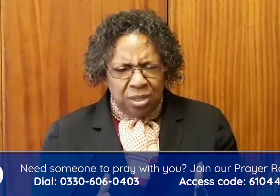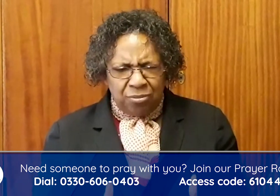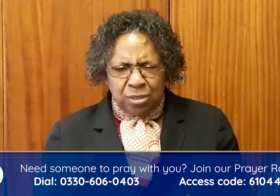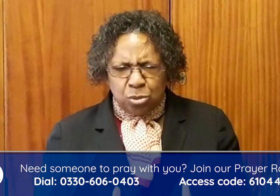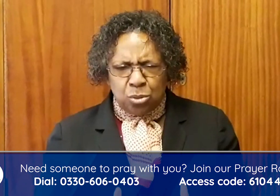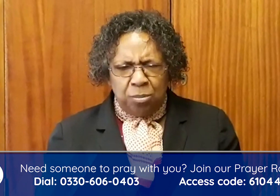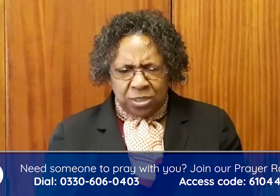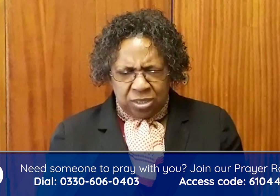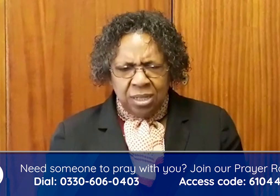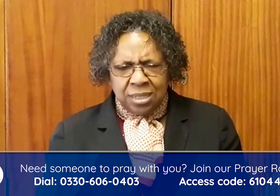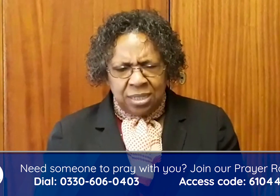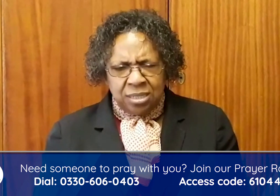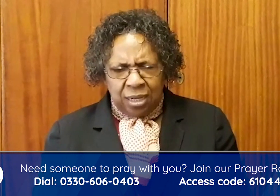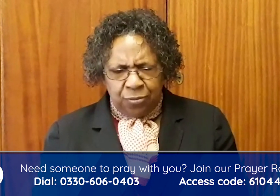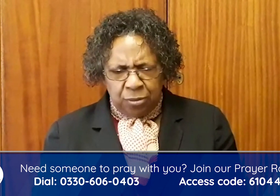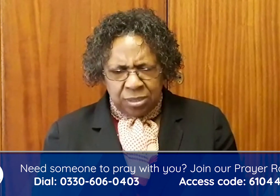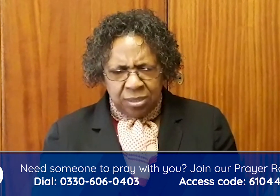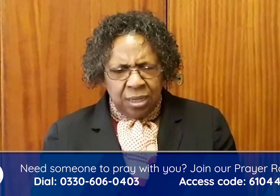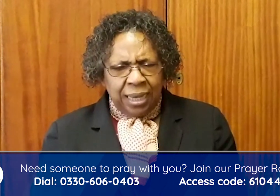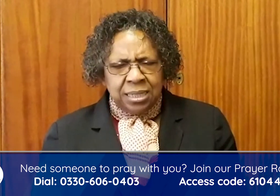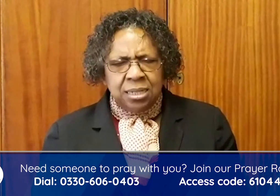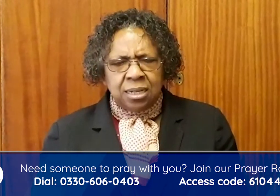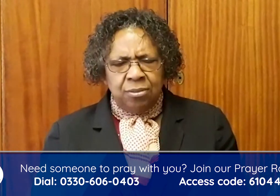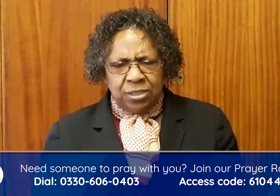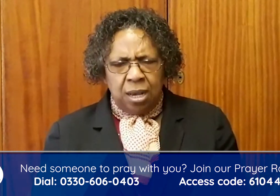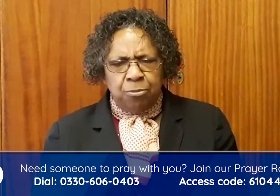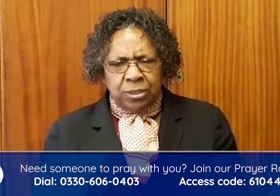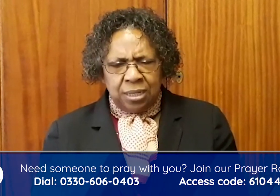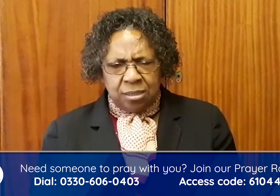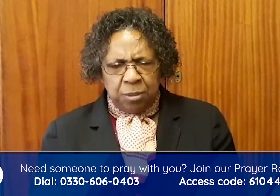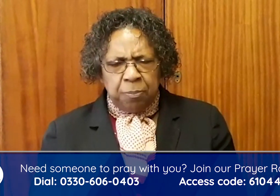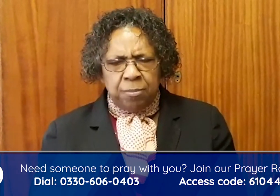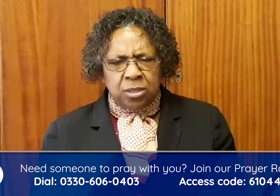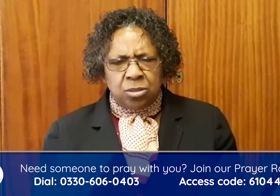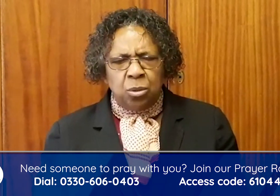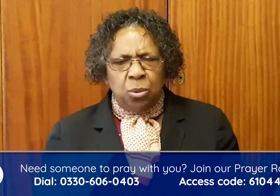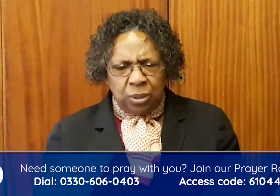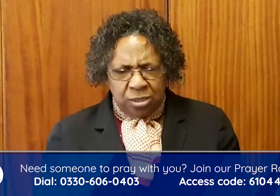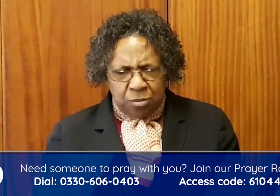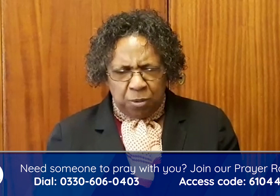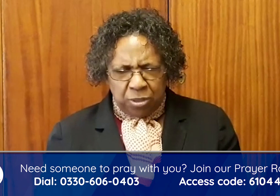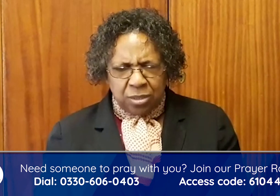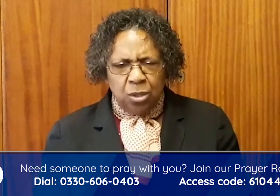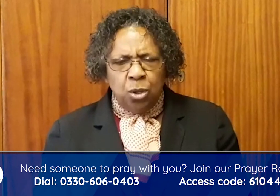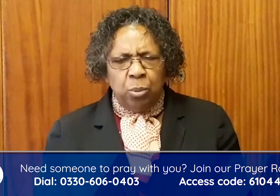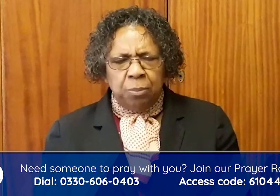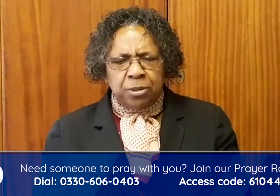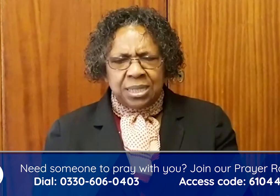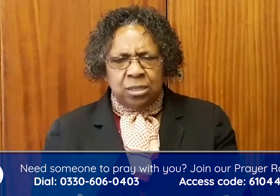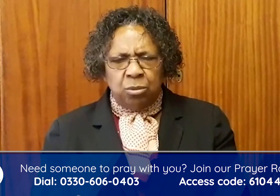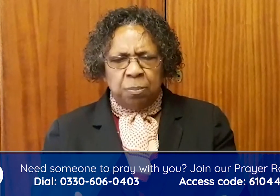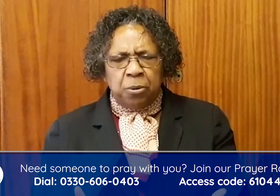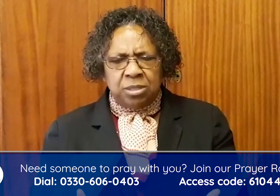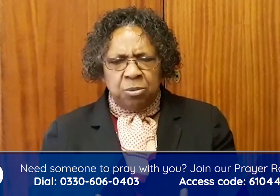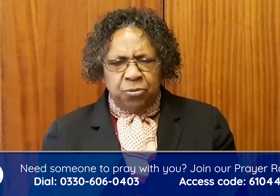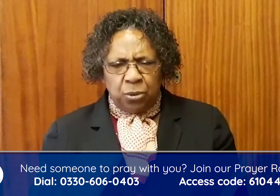who loved us so much that he died for us. And did not leave us comfortless, but promised us the Holy Spirit, who will